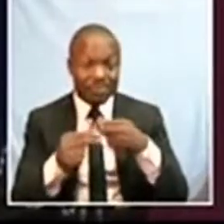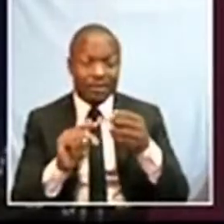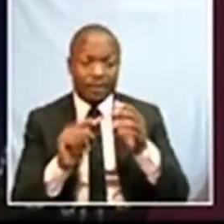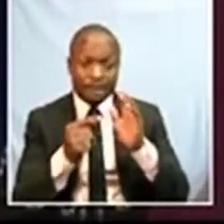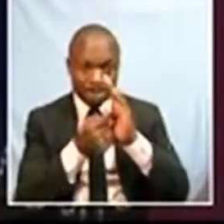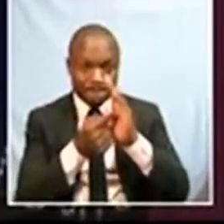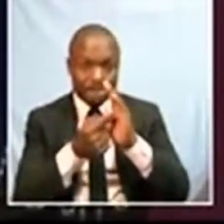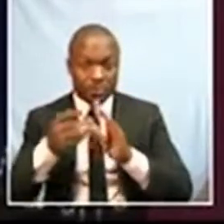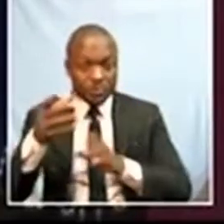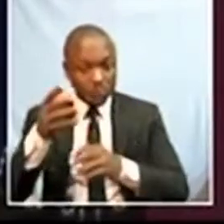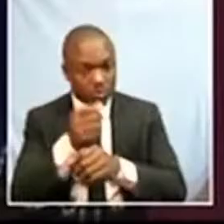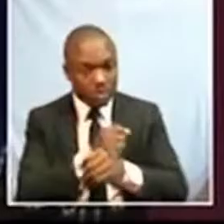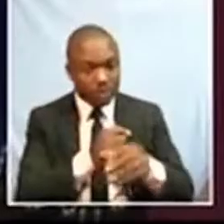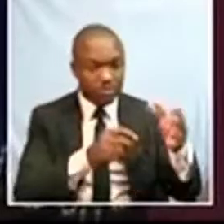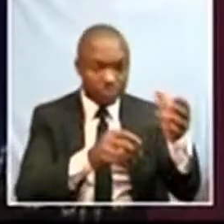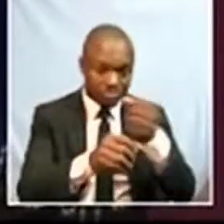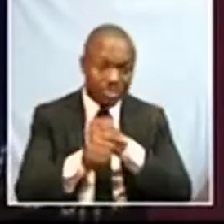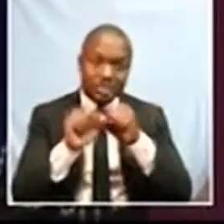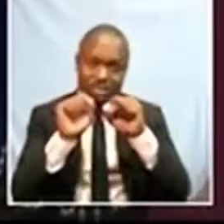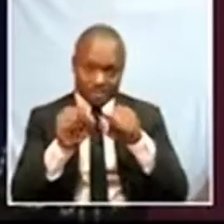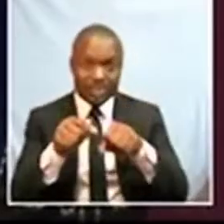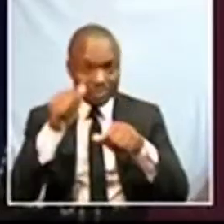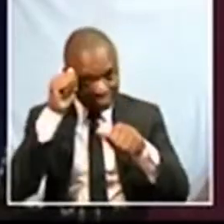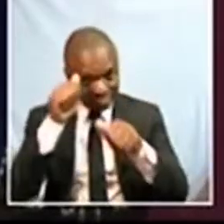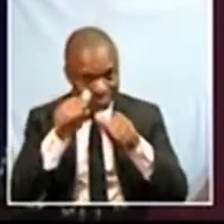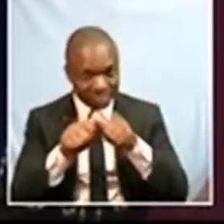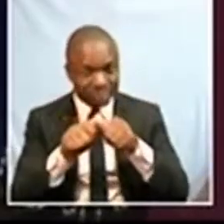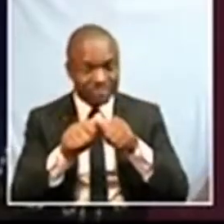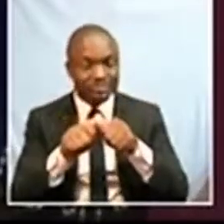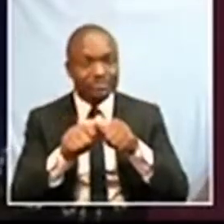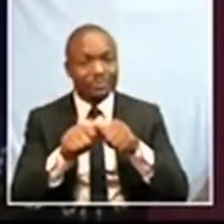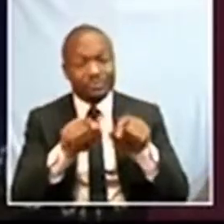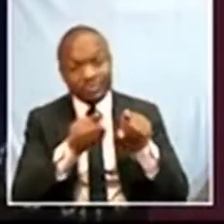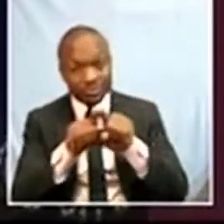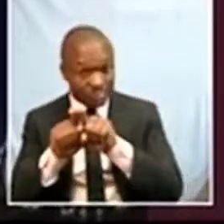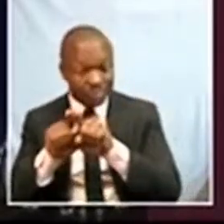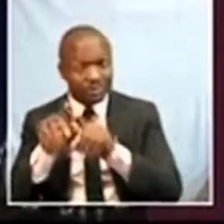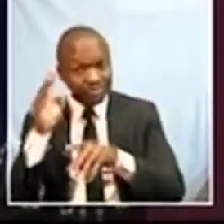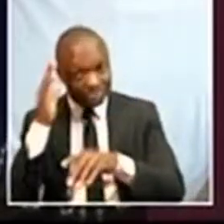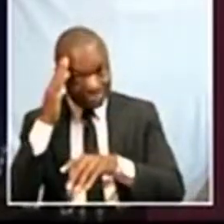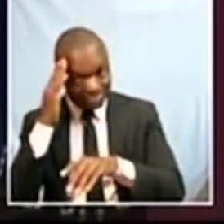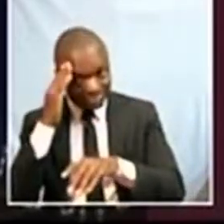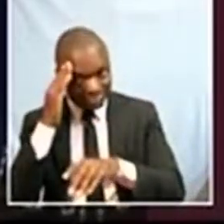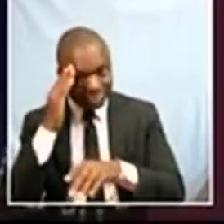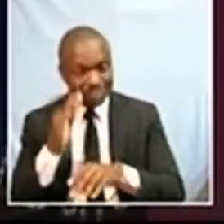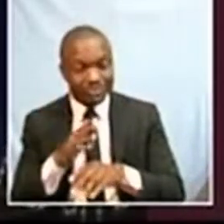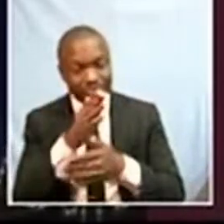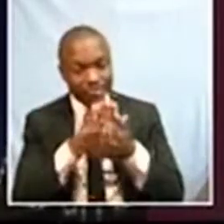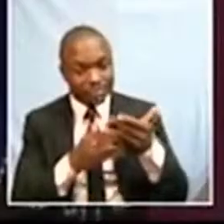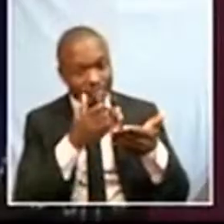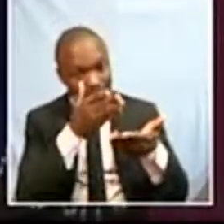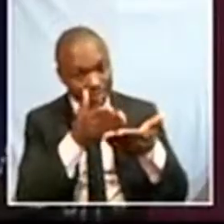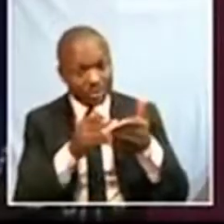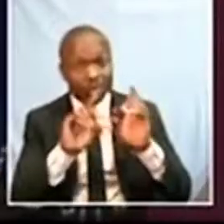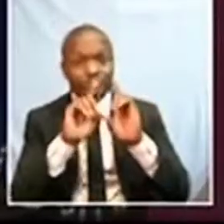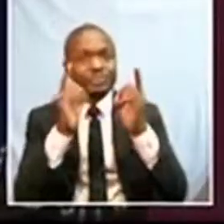of win-win would be arrived at. Let us also make cognizance, especially in some of these